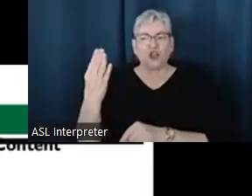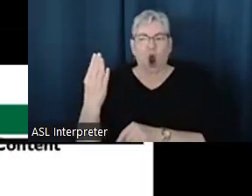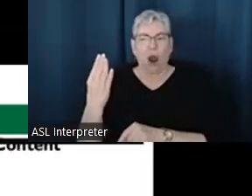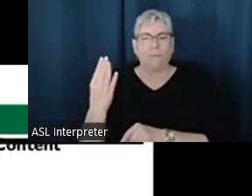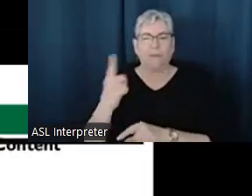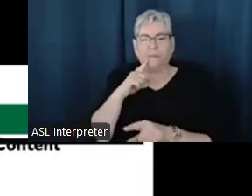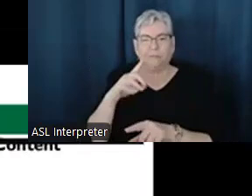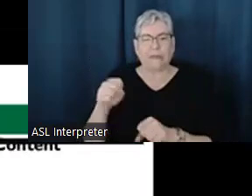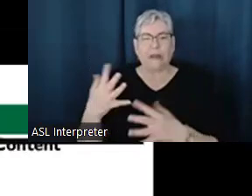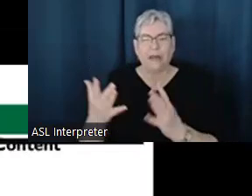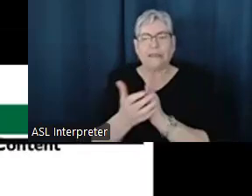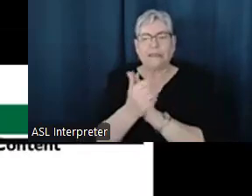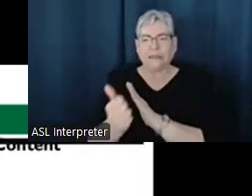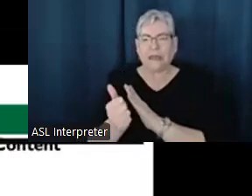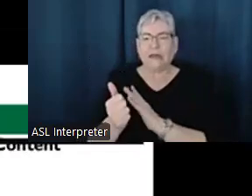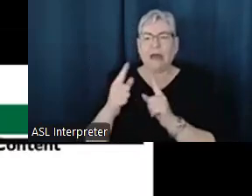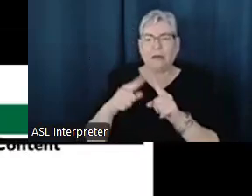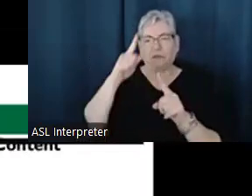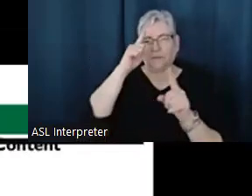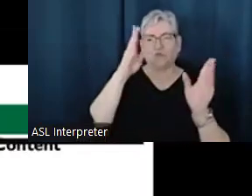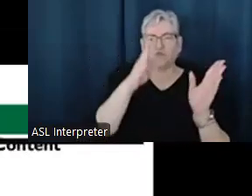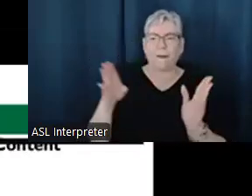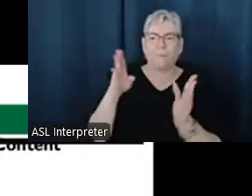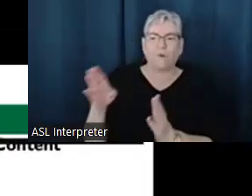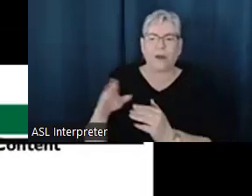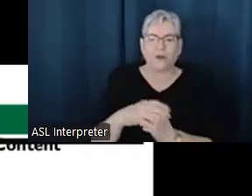and preparation, and we find